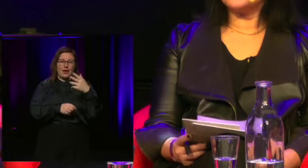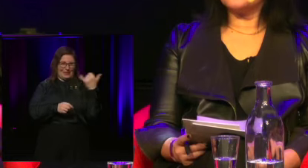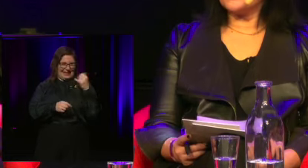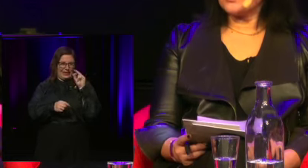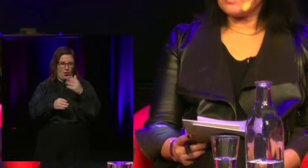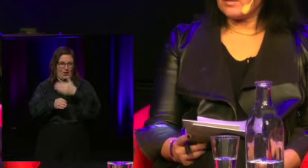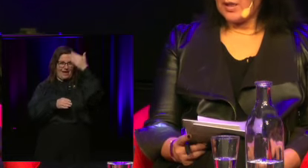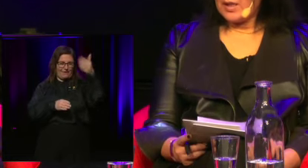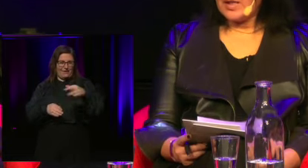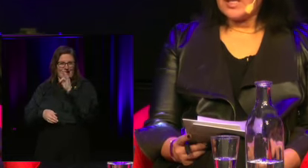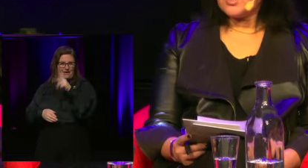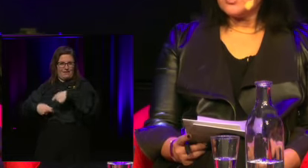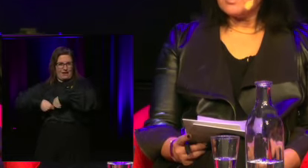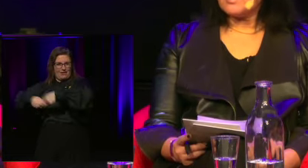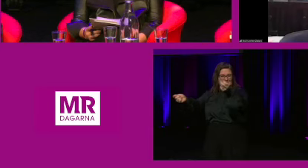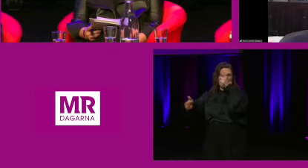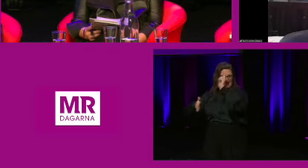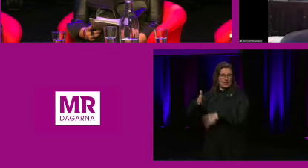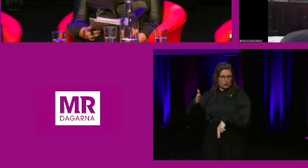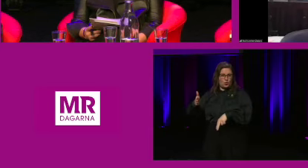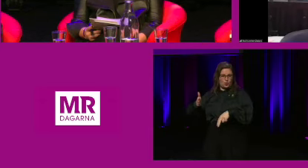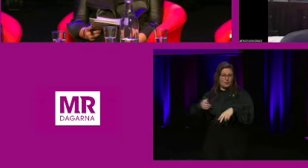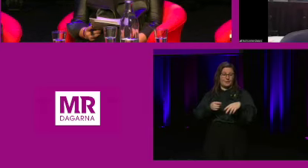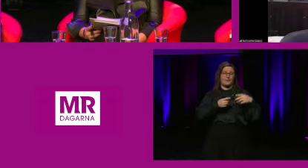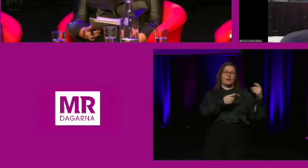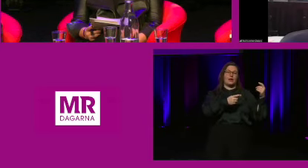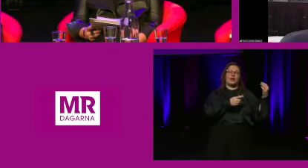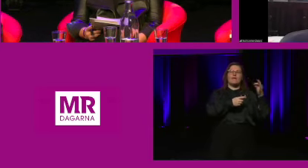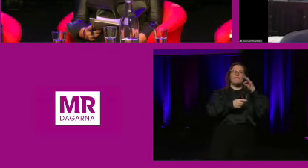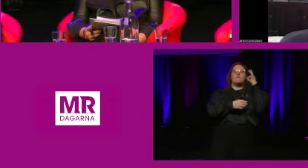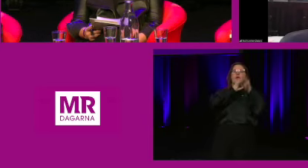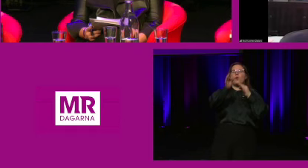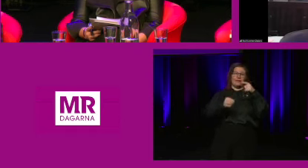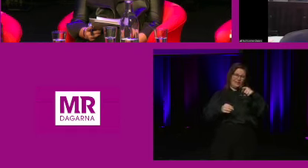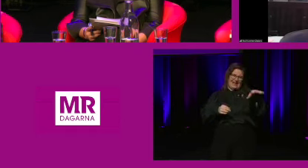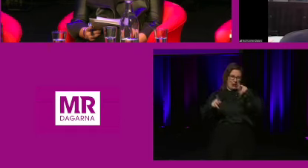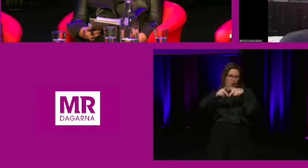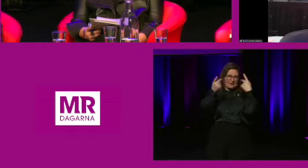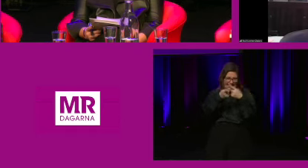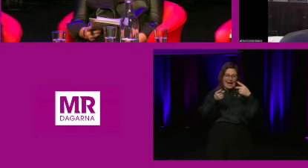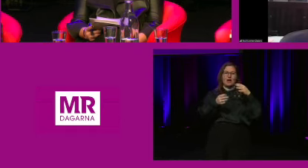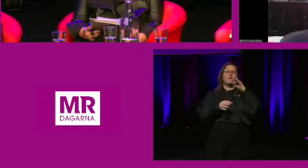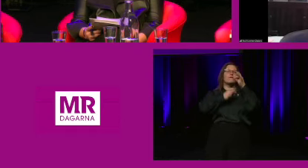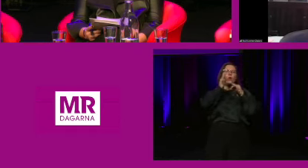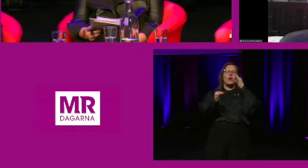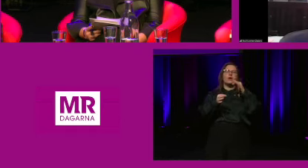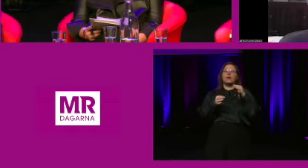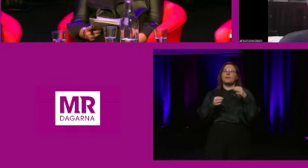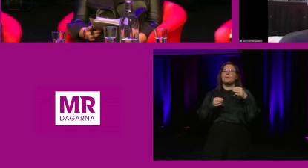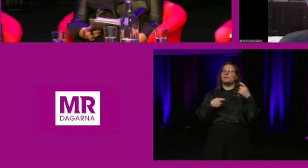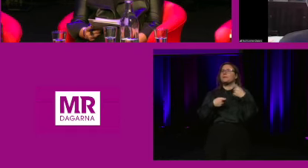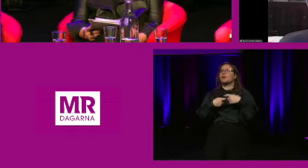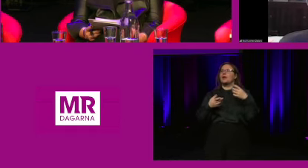the declaration, she got questioned, and all of them in this committee were like question